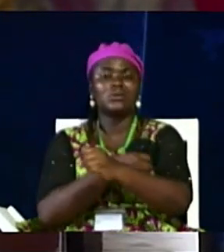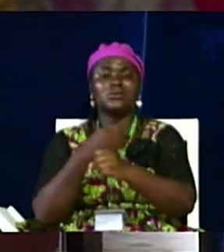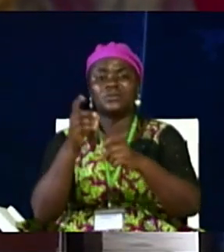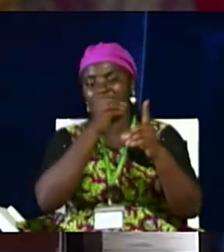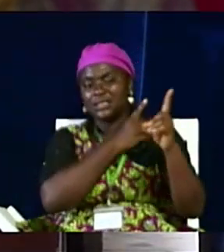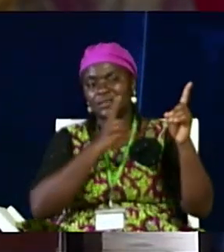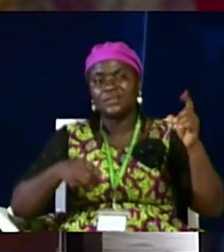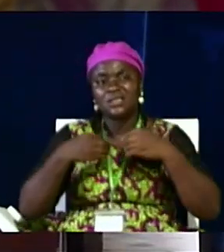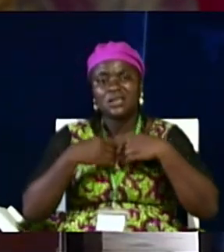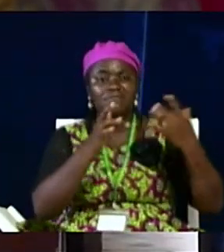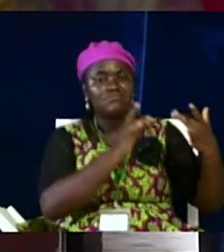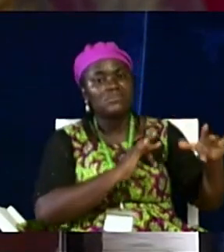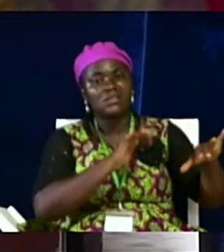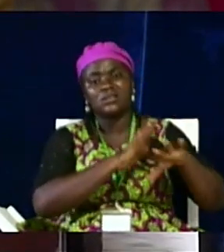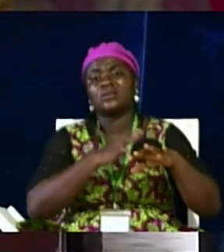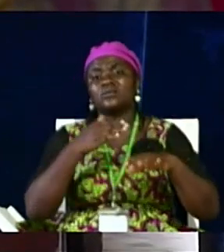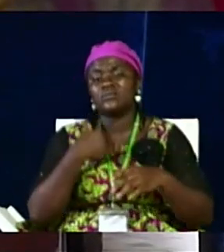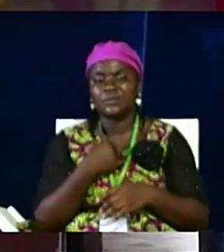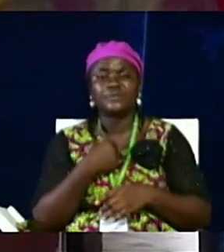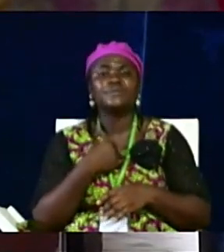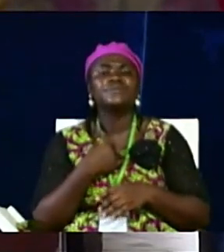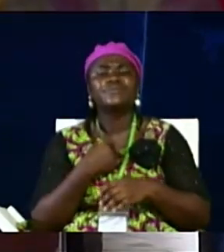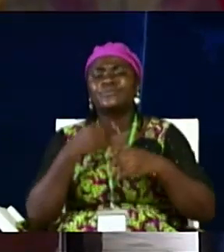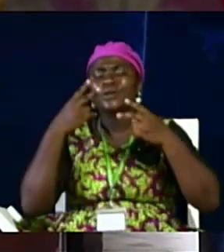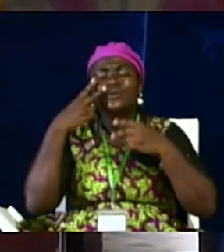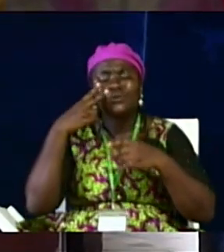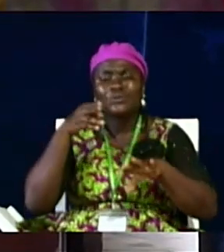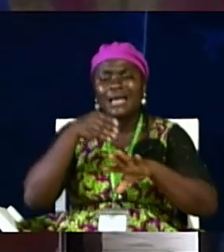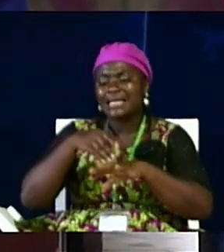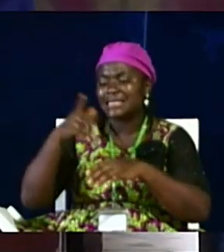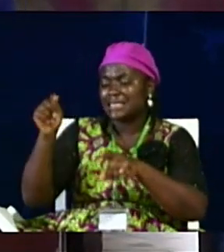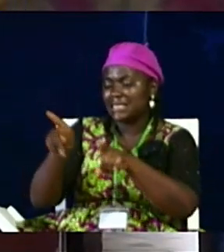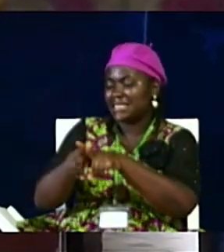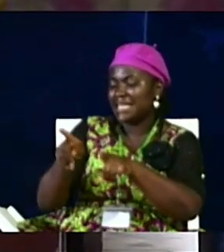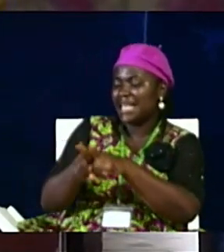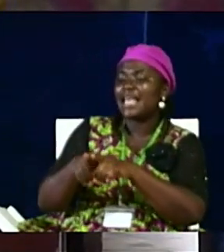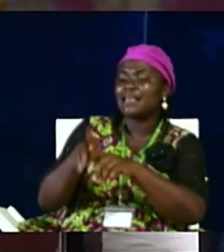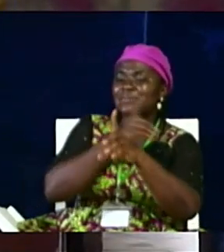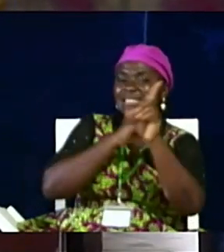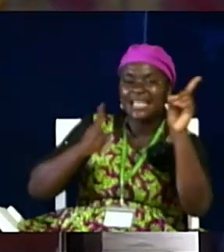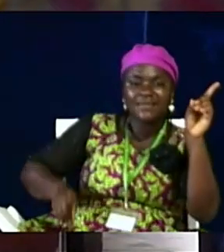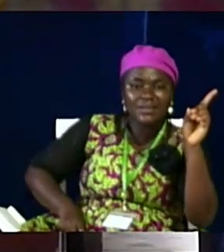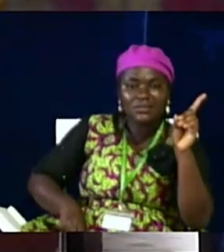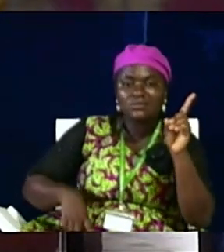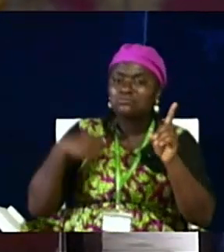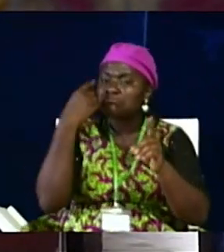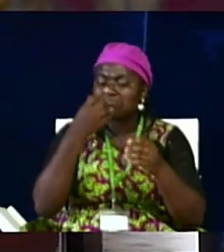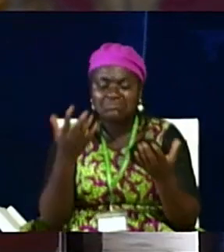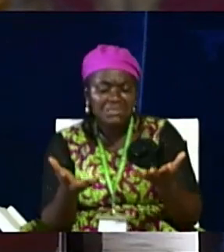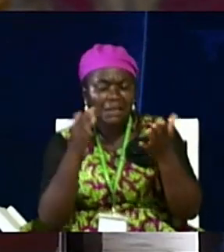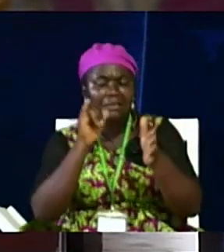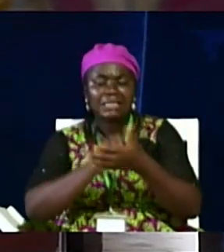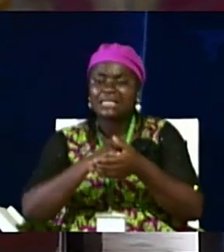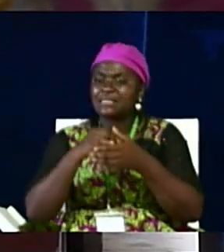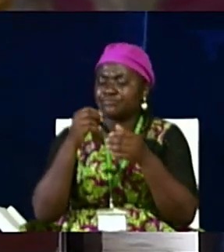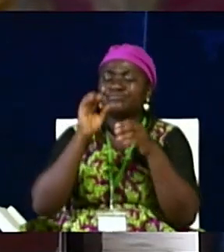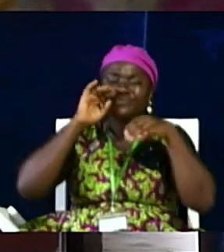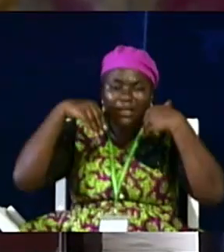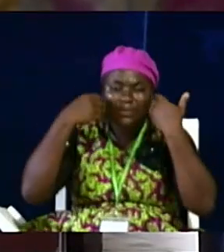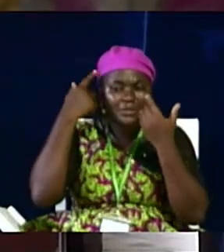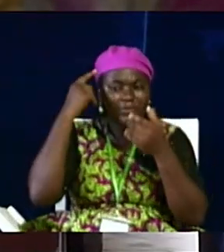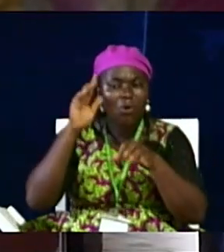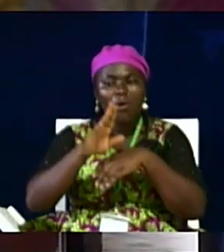mercy on me. Look at the same David who had carried out reproach for all years.